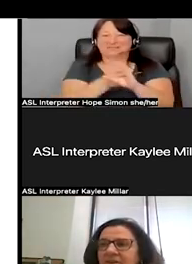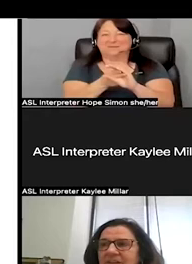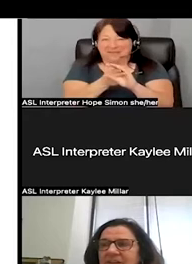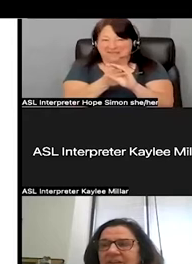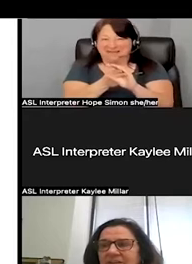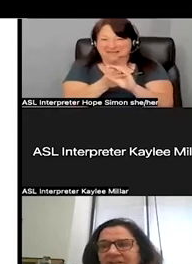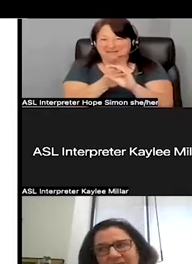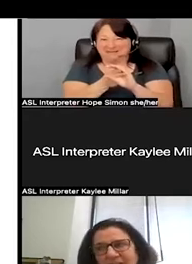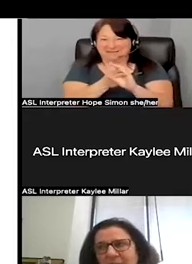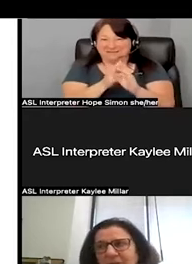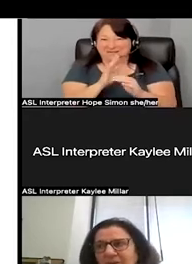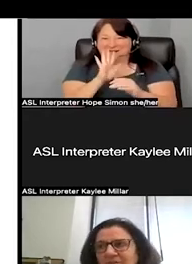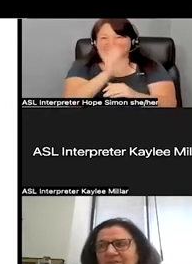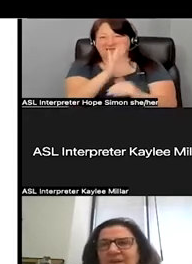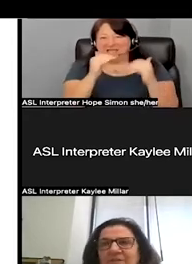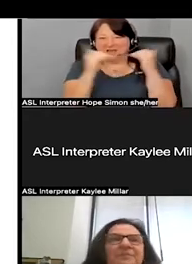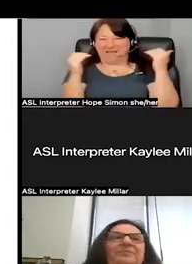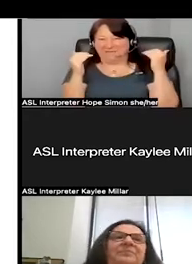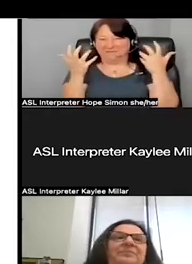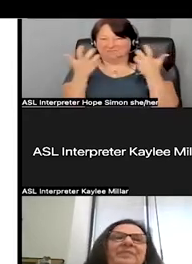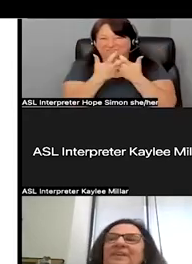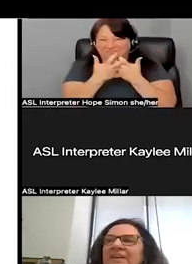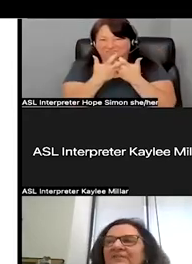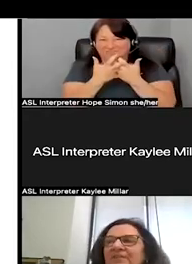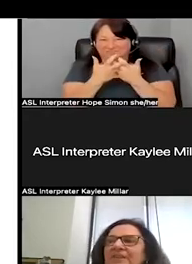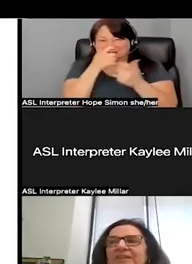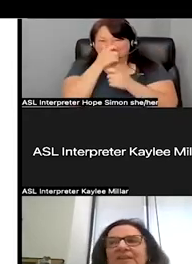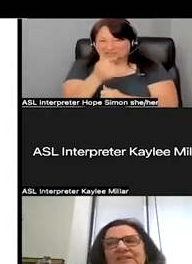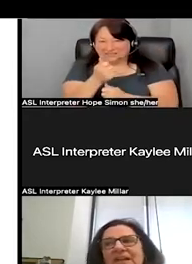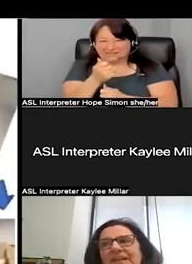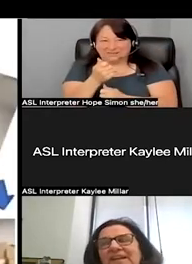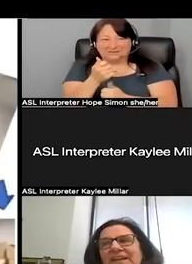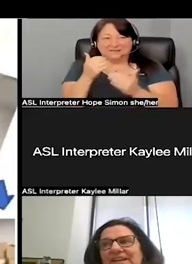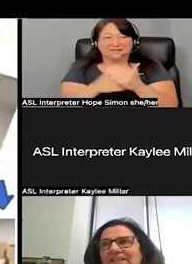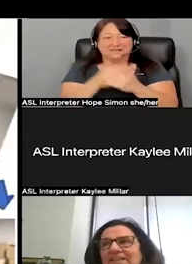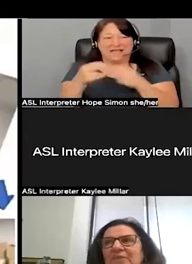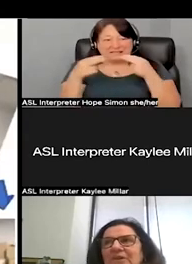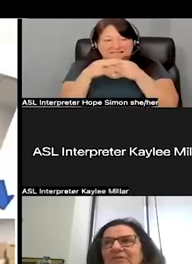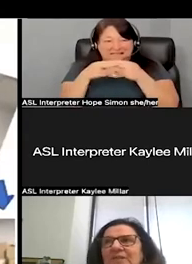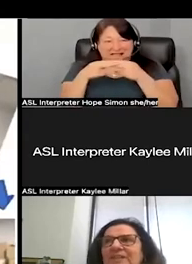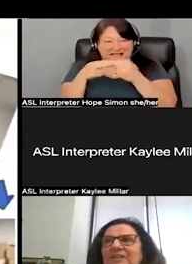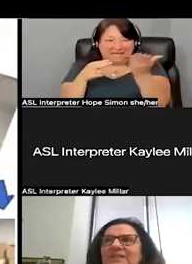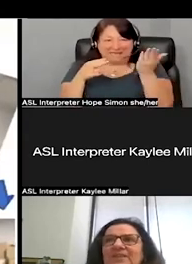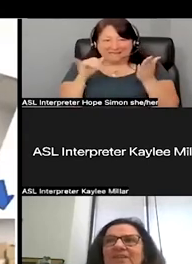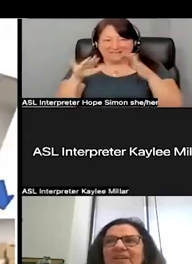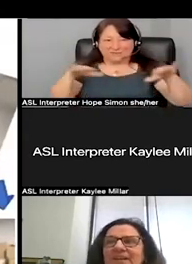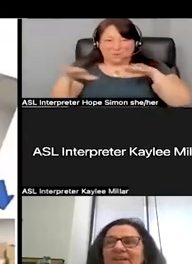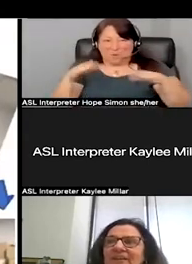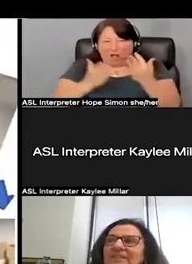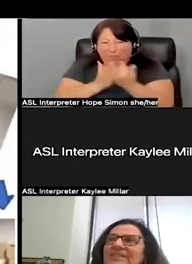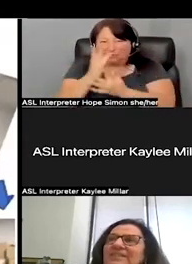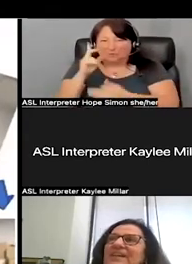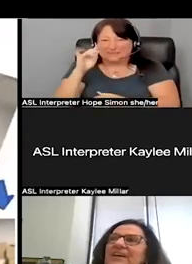level and they're in step. If you look at the next slide, the walkthrough we did, we started at